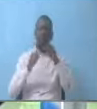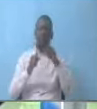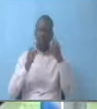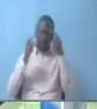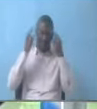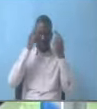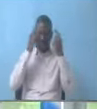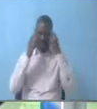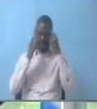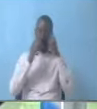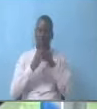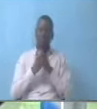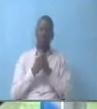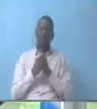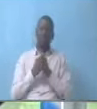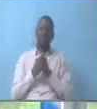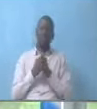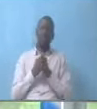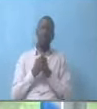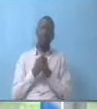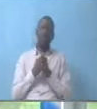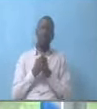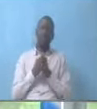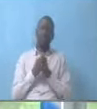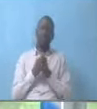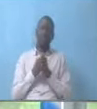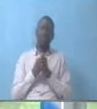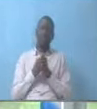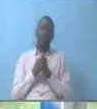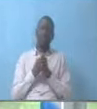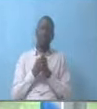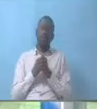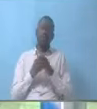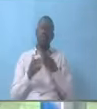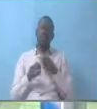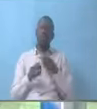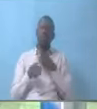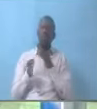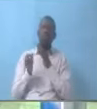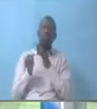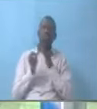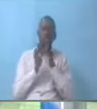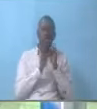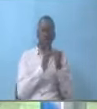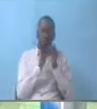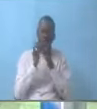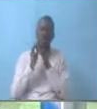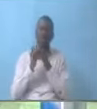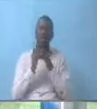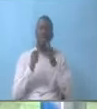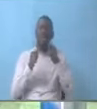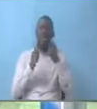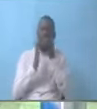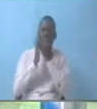Deal with a myriad of security problems.